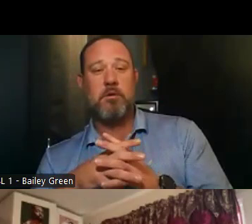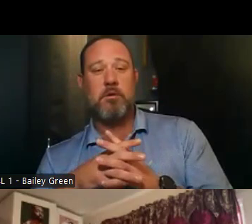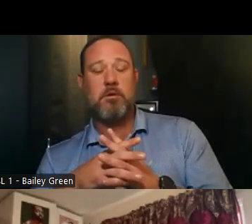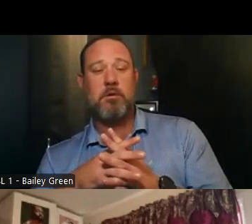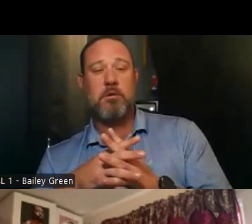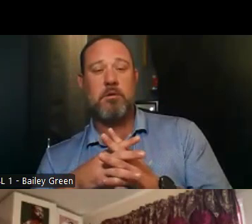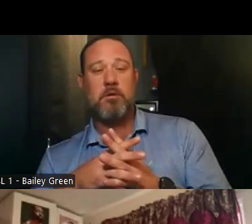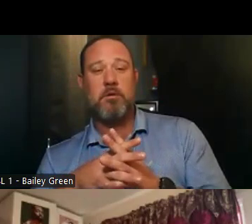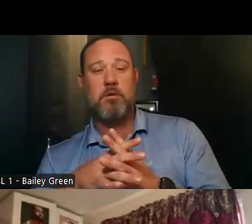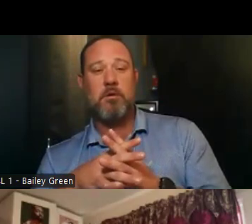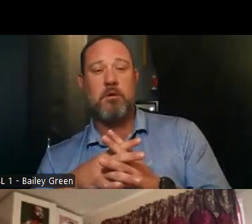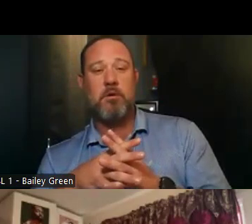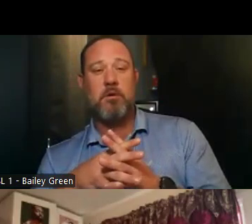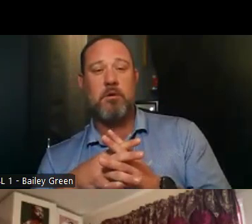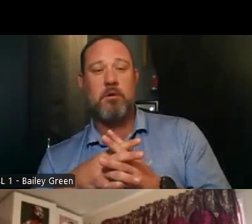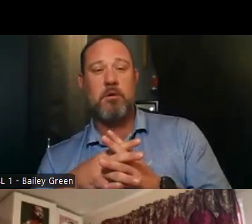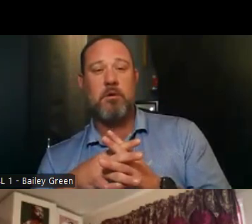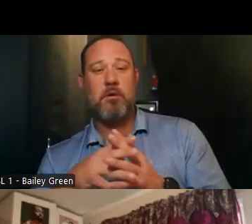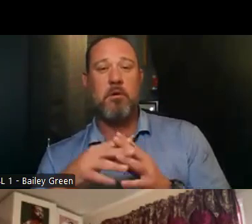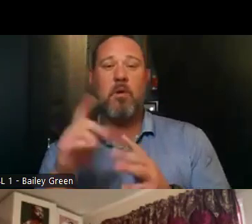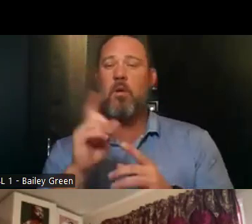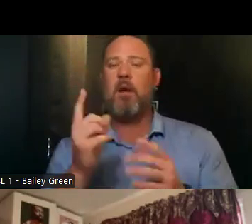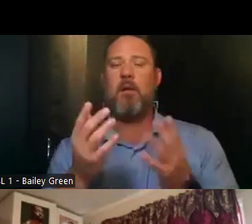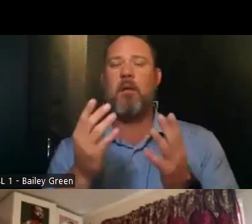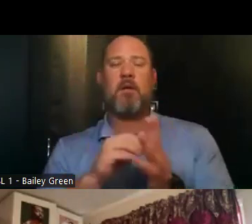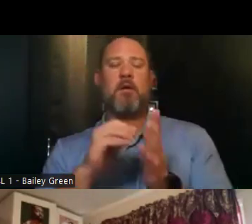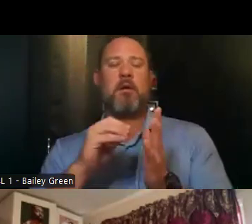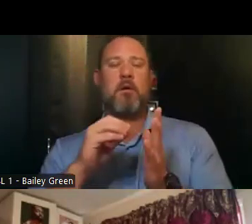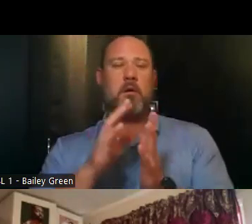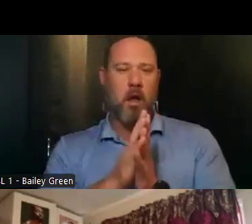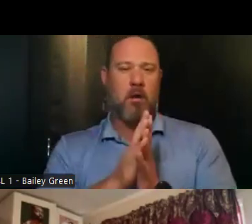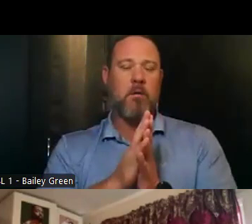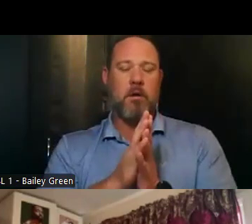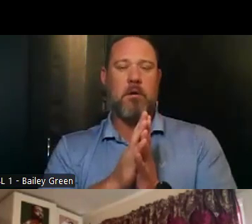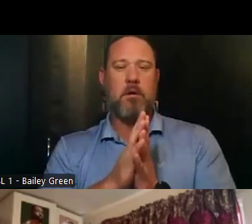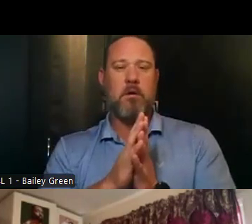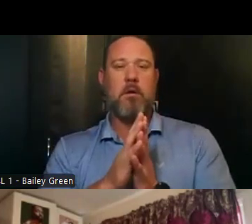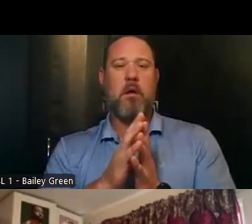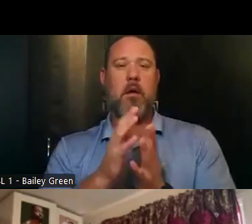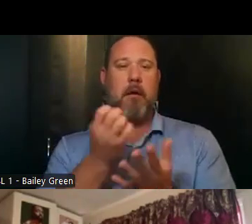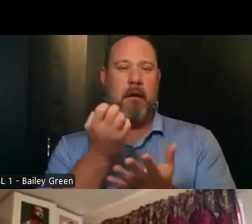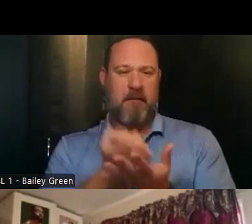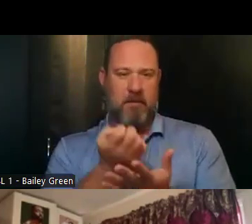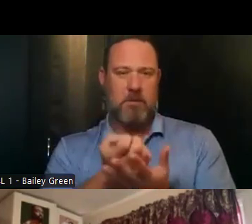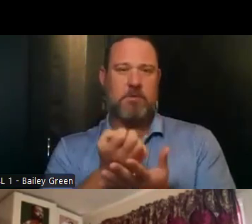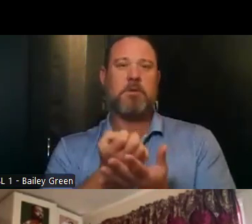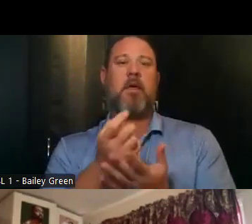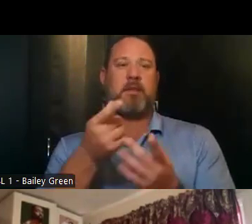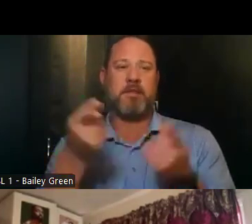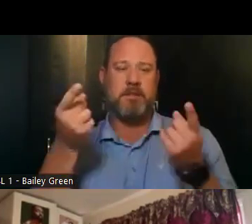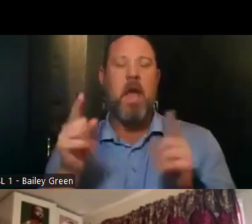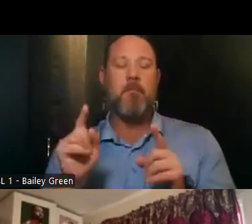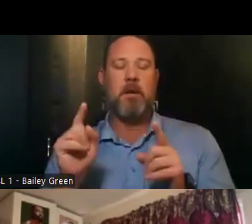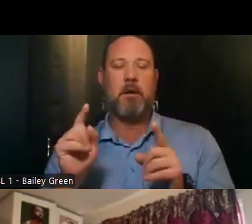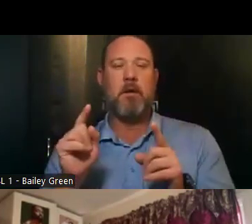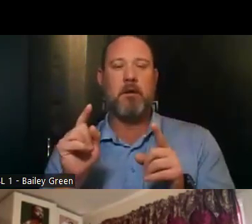we where is there maybe sort of documented um, evidence that this chilling effect is happening? And I